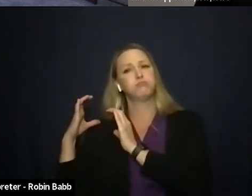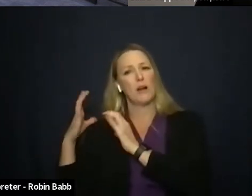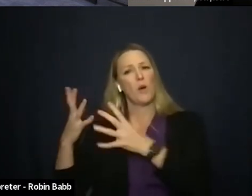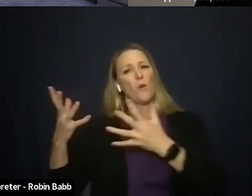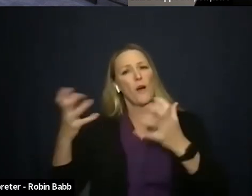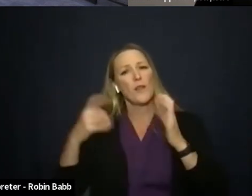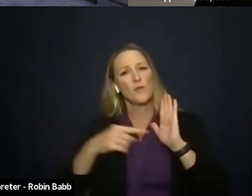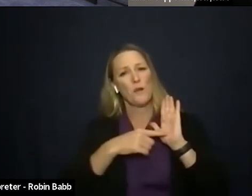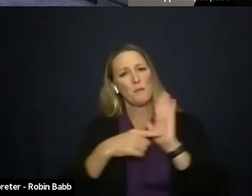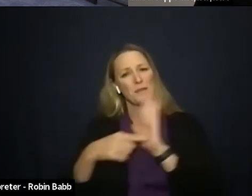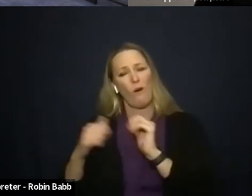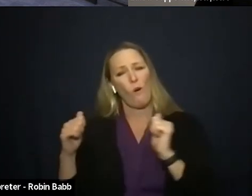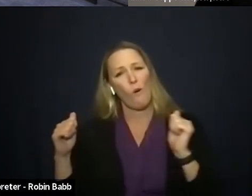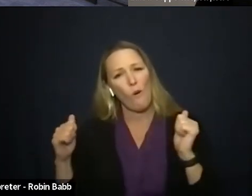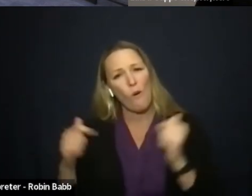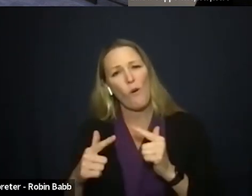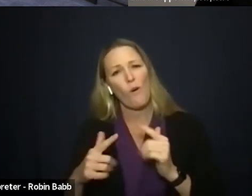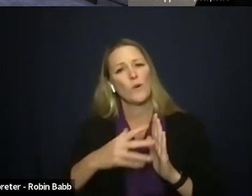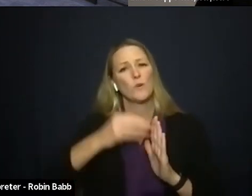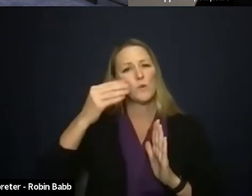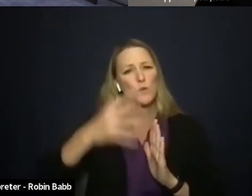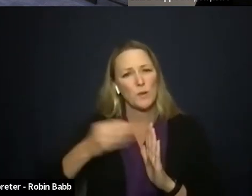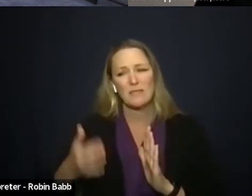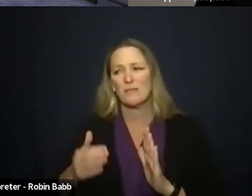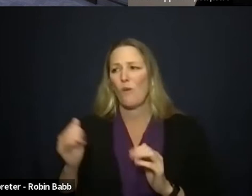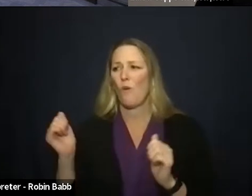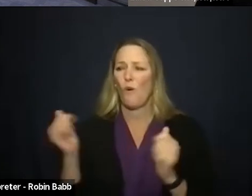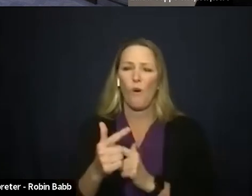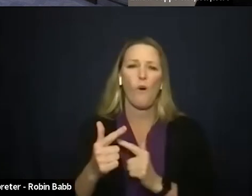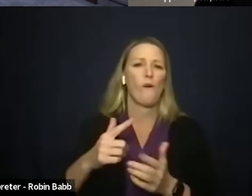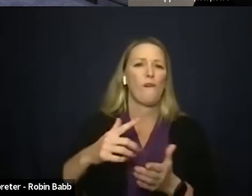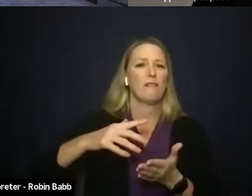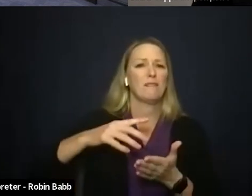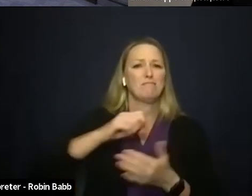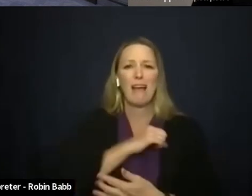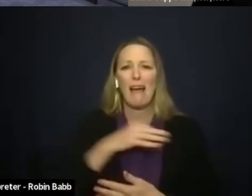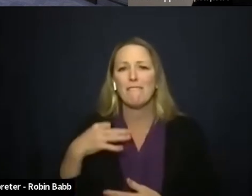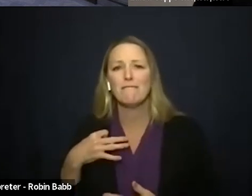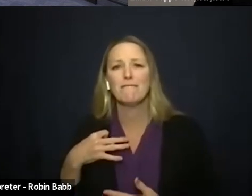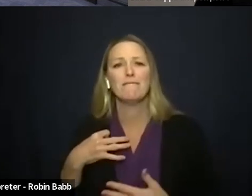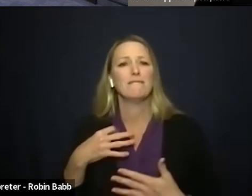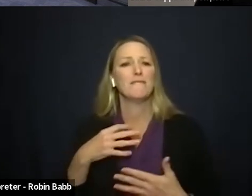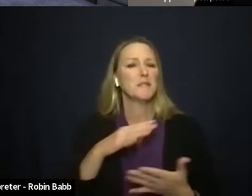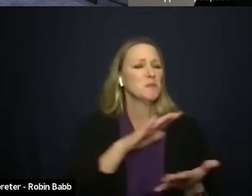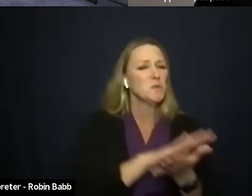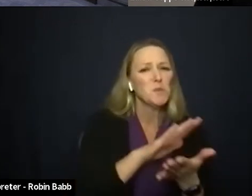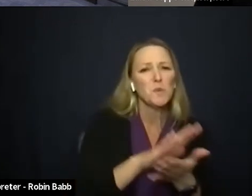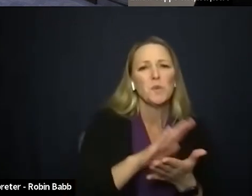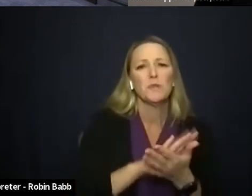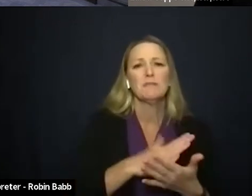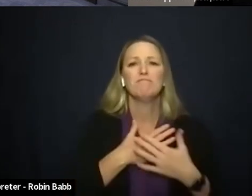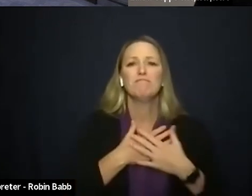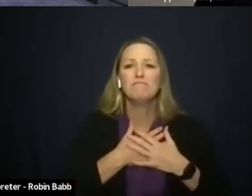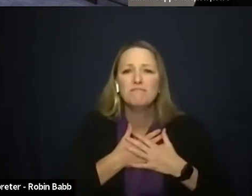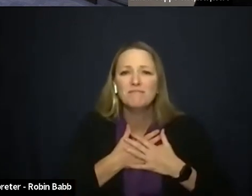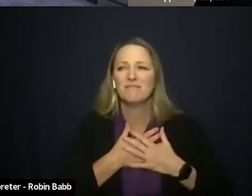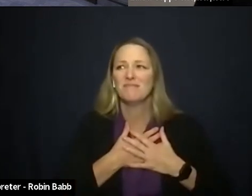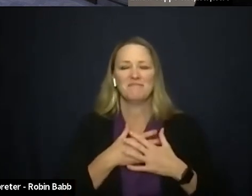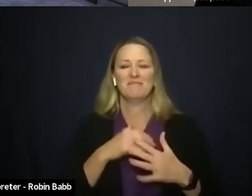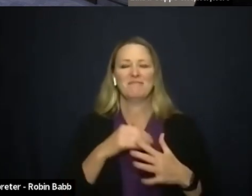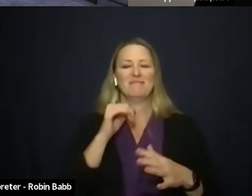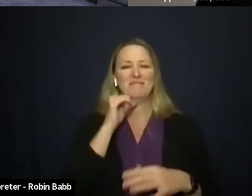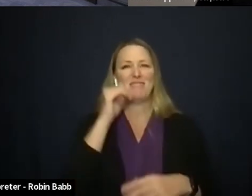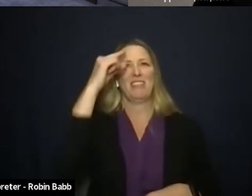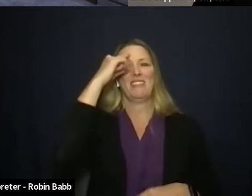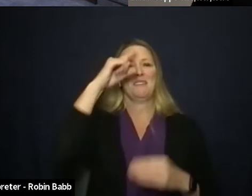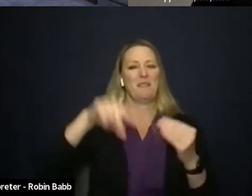members all schools to heart and i've never even it's never even occurred to me so i i so but i